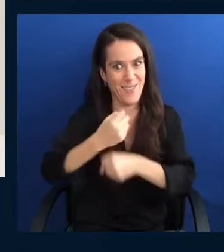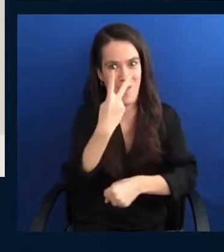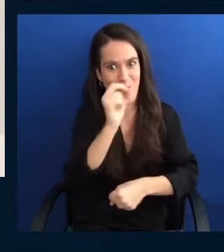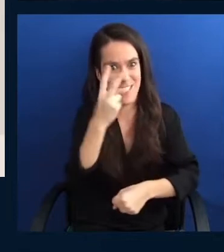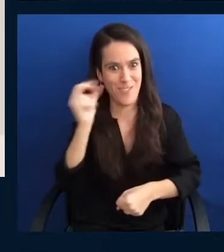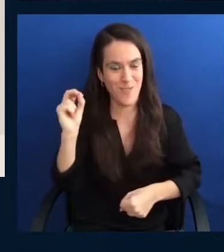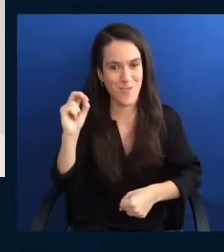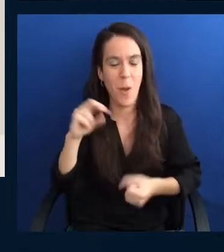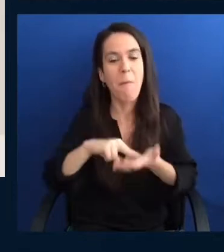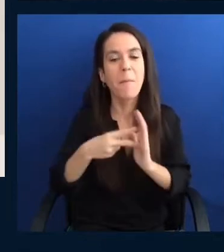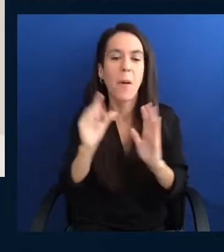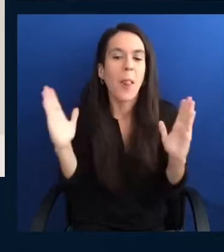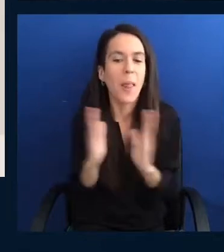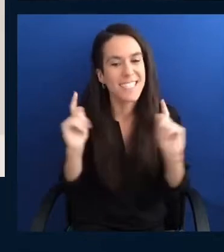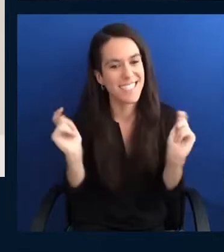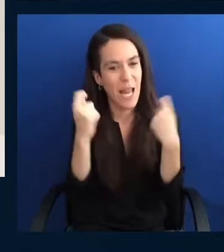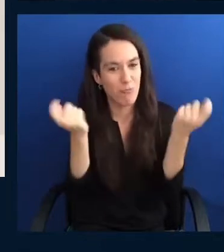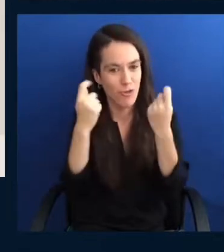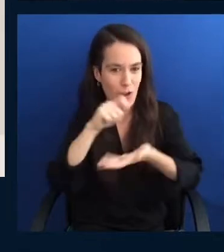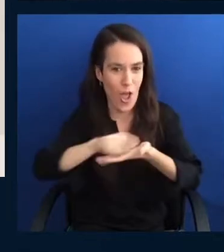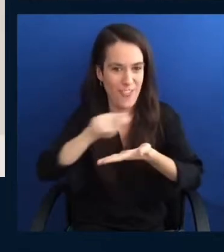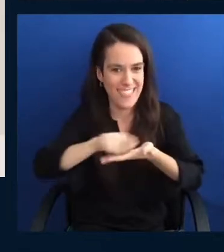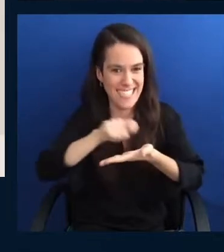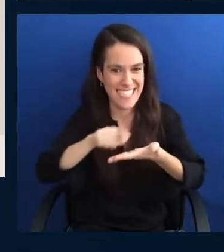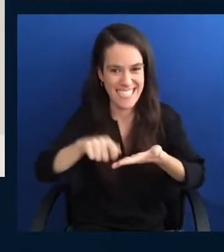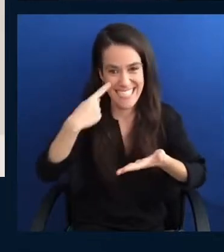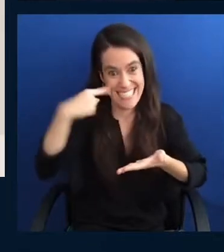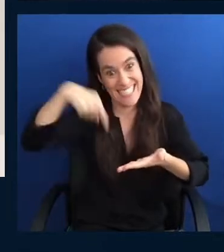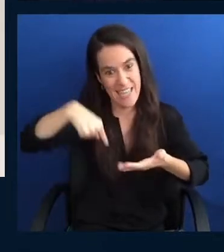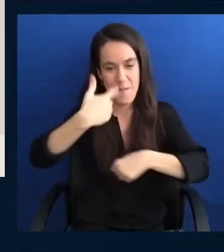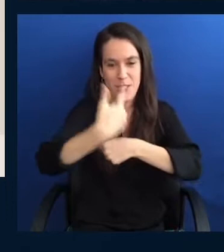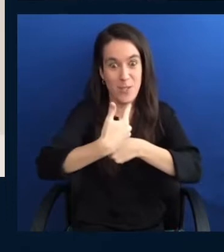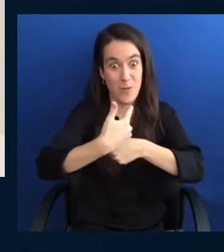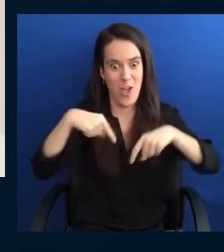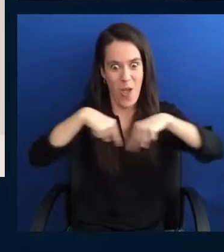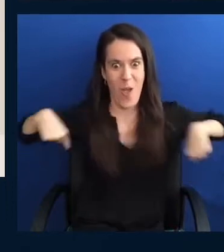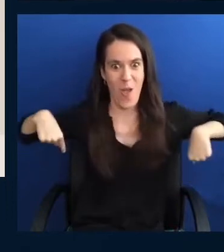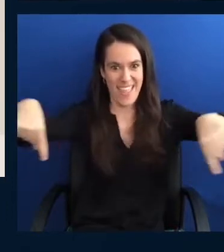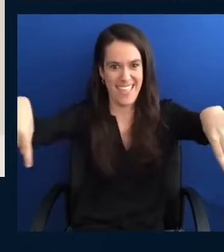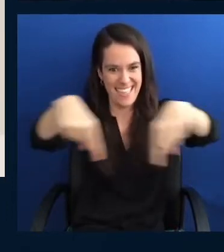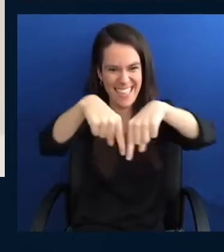little celebration at the office, of course, and celebrated you know, the studio and where most of it happens due to Corona.